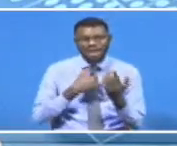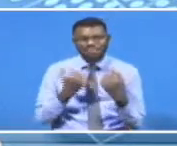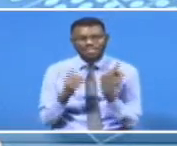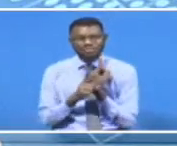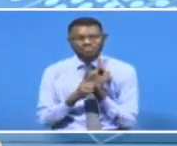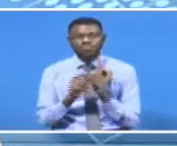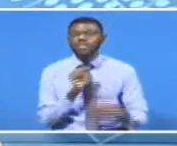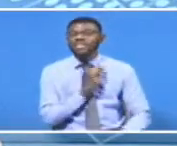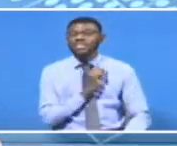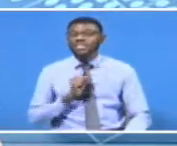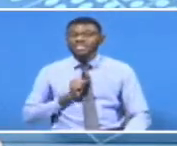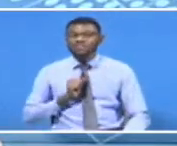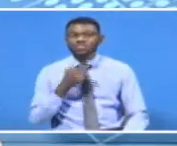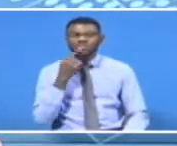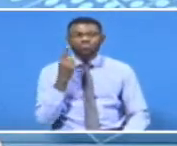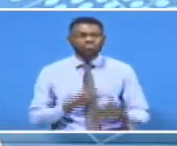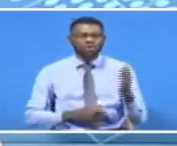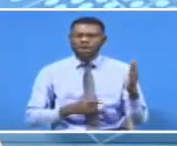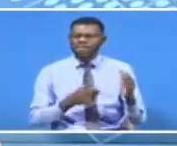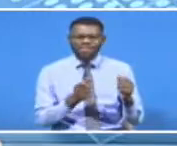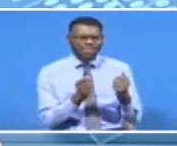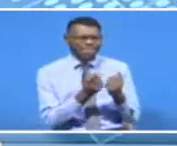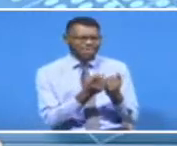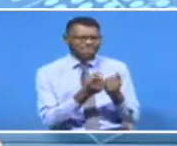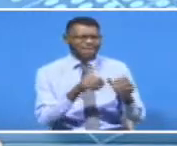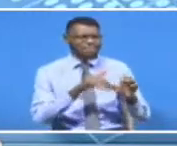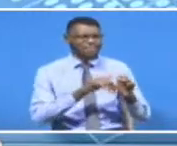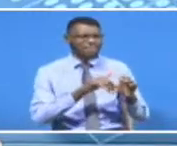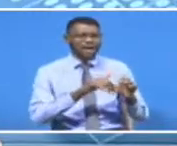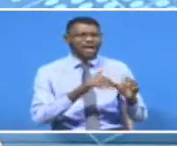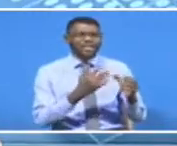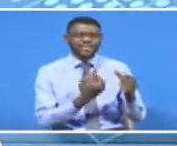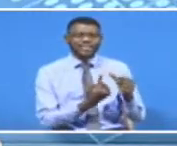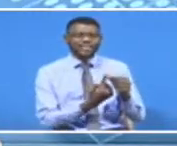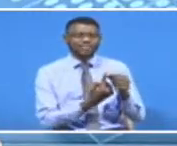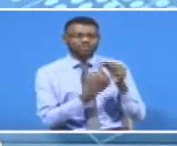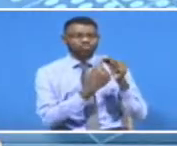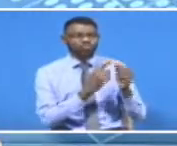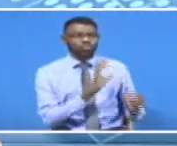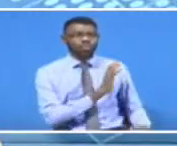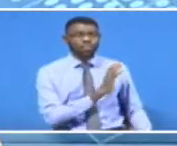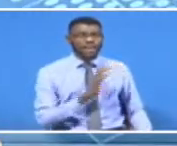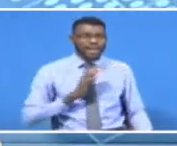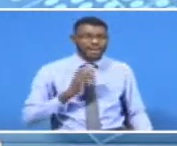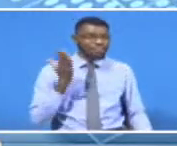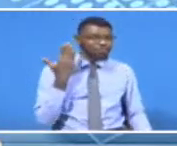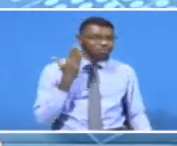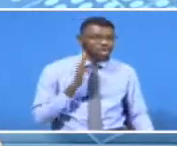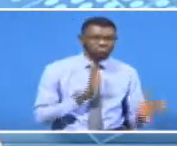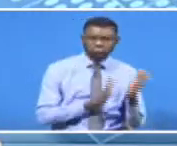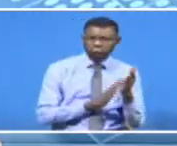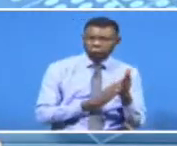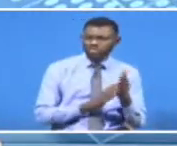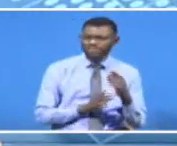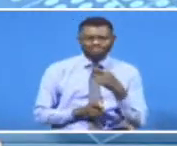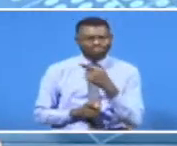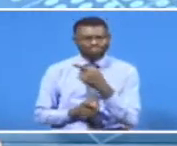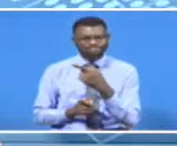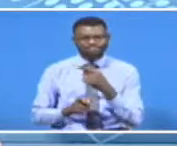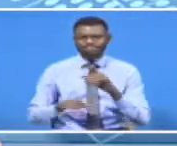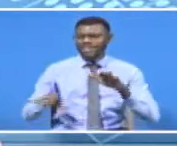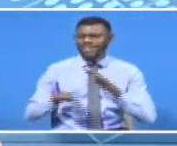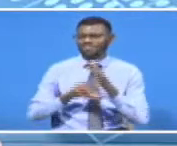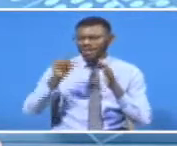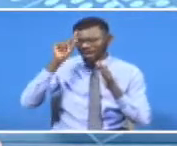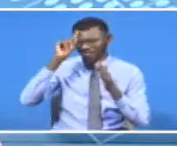to overturn the report of an 11-member Senate Special Committee that recommended the removal of the Deputy Governor